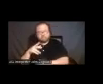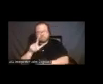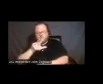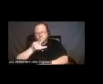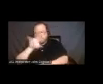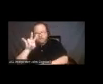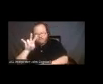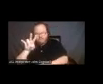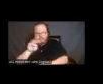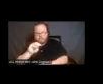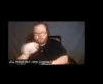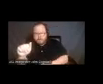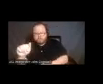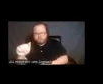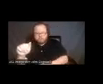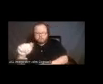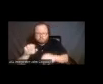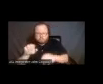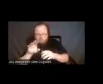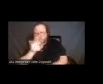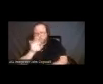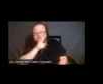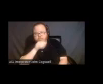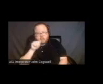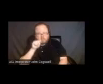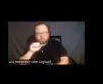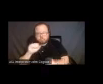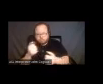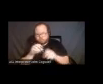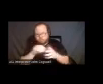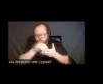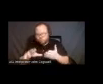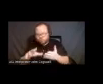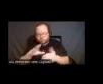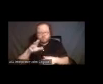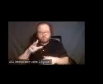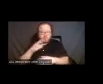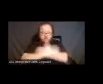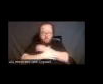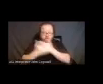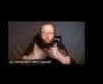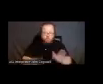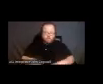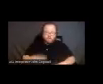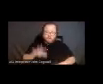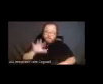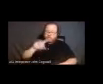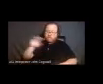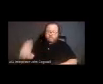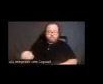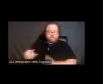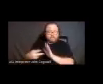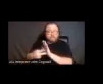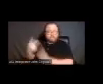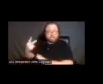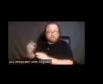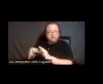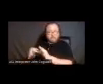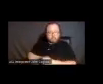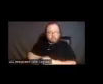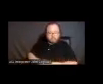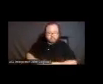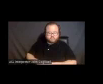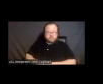level students countywide. Over 51% of that cohort is bilingual and 46% of that cohort